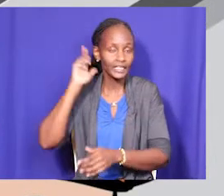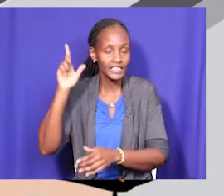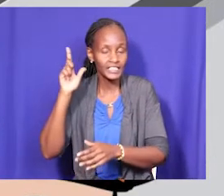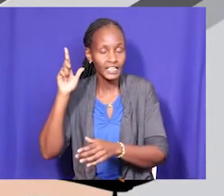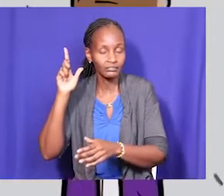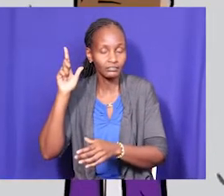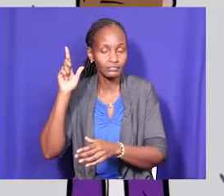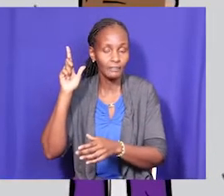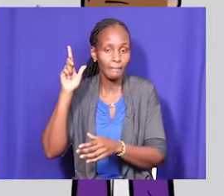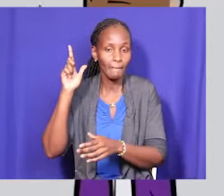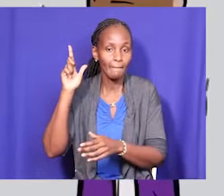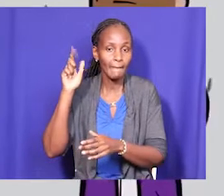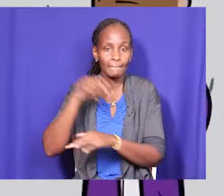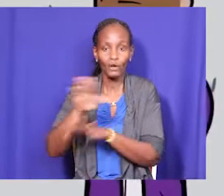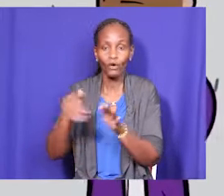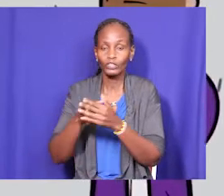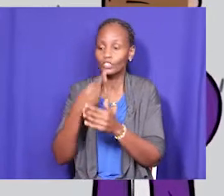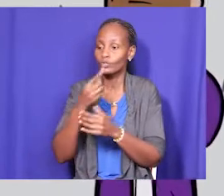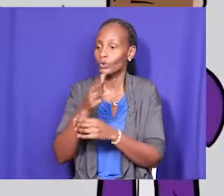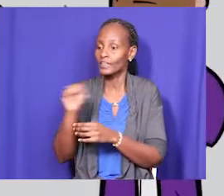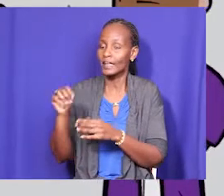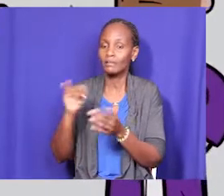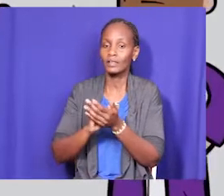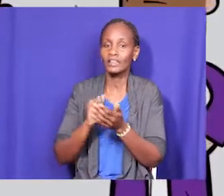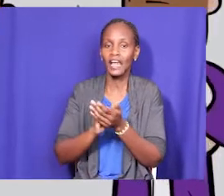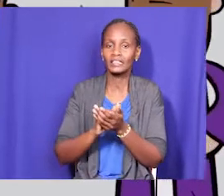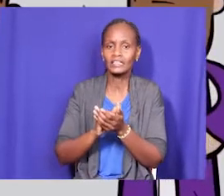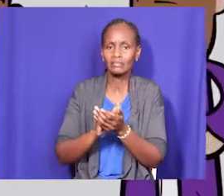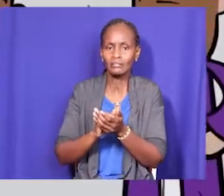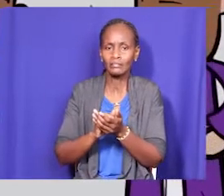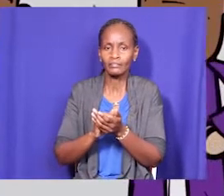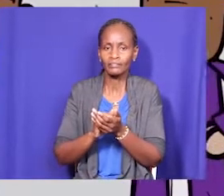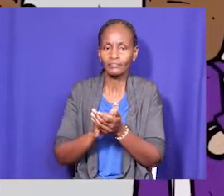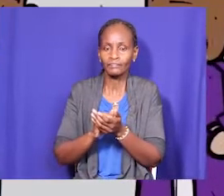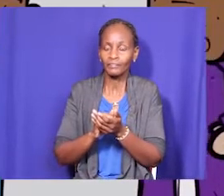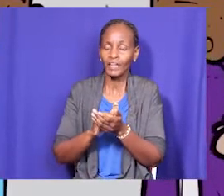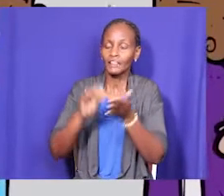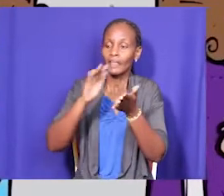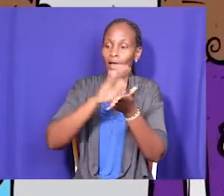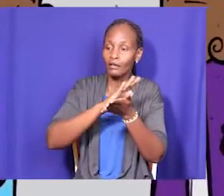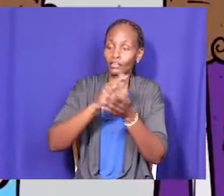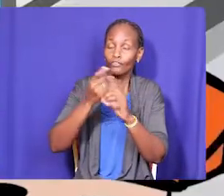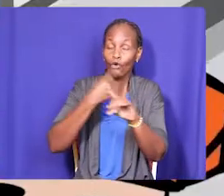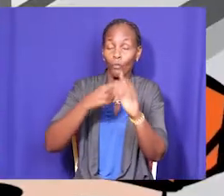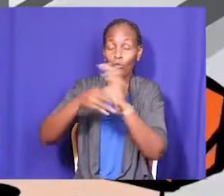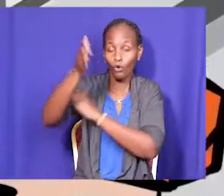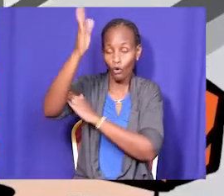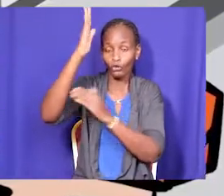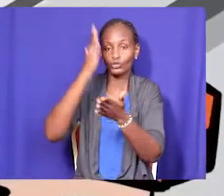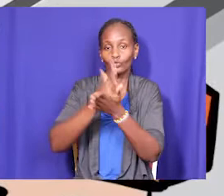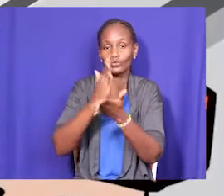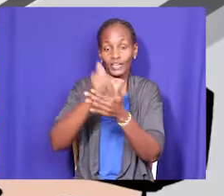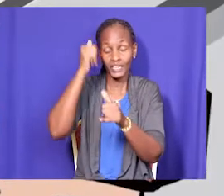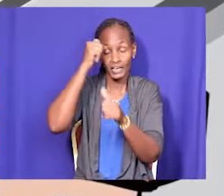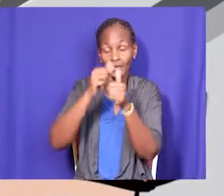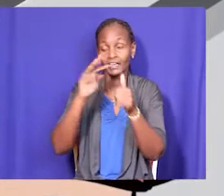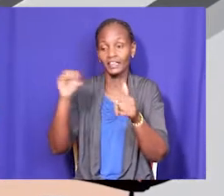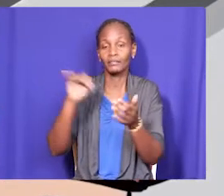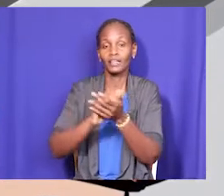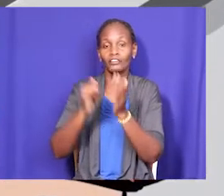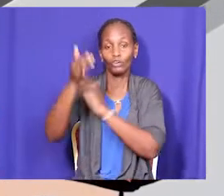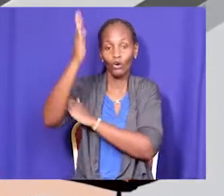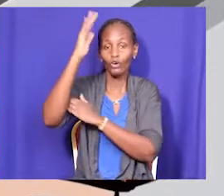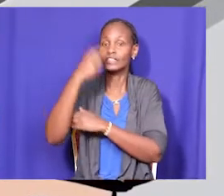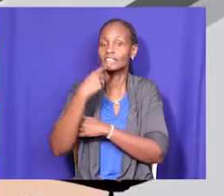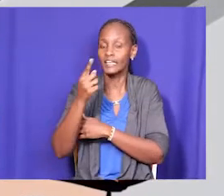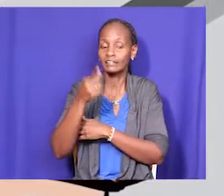all you! He told them that they were not acting strangely, but that this was from God. He reminded them that God